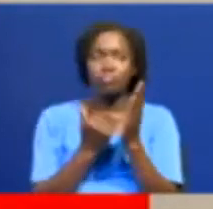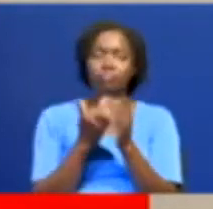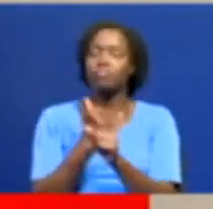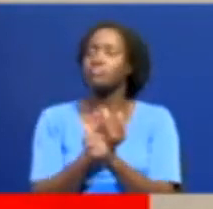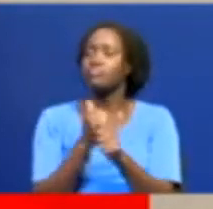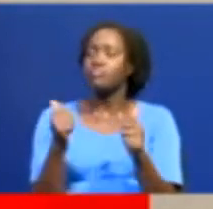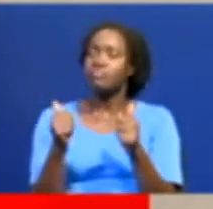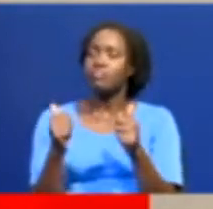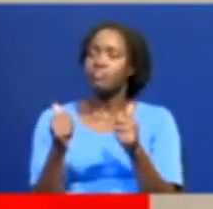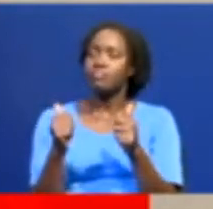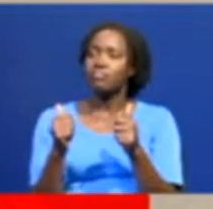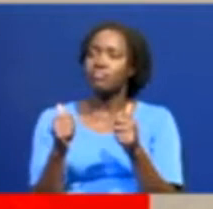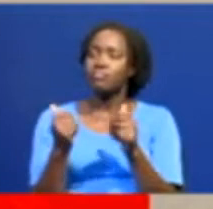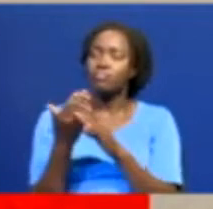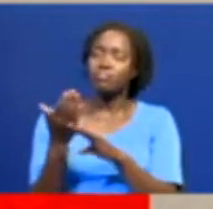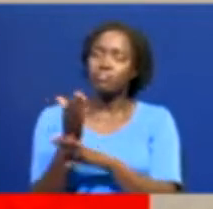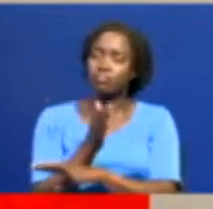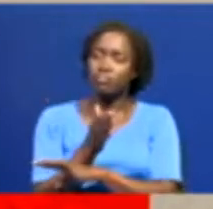well. Previously,